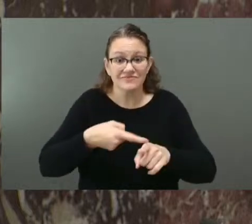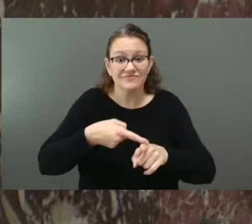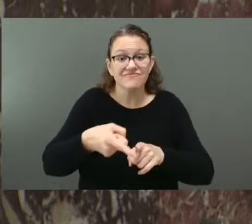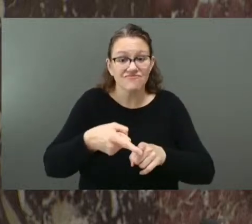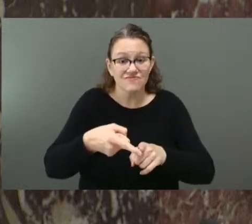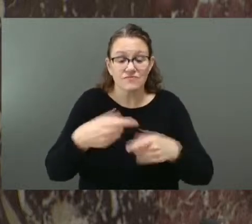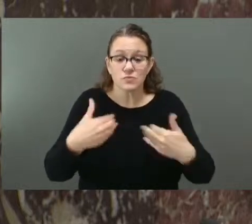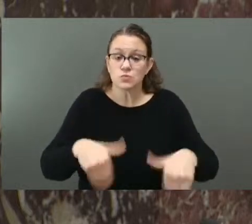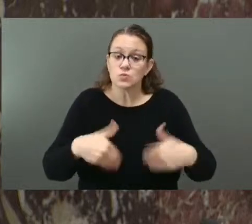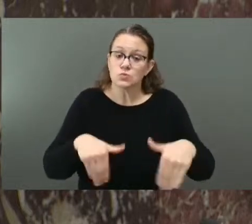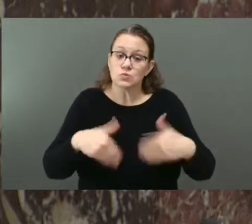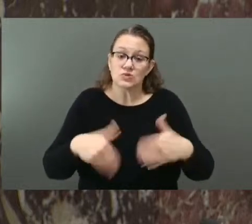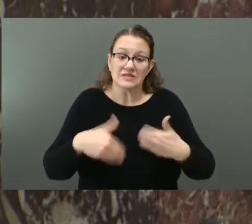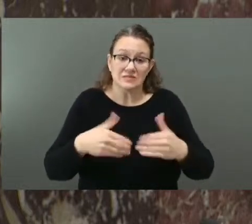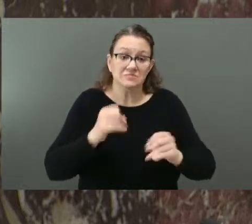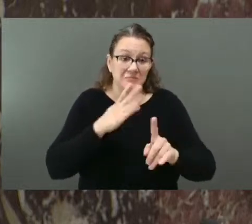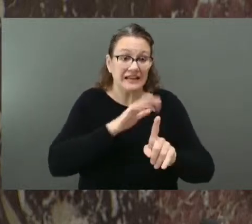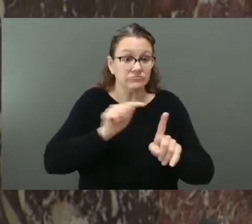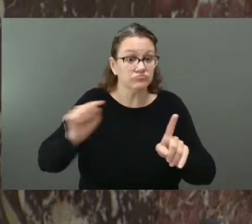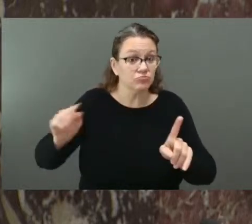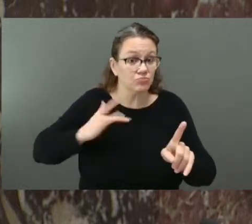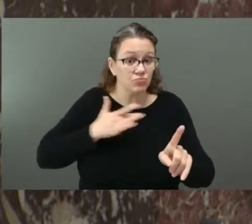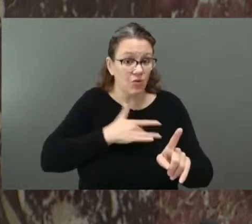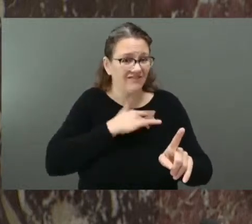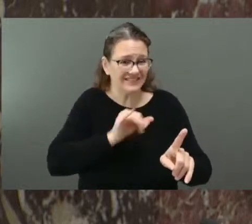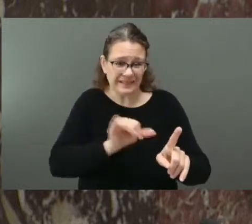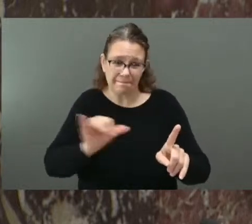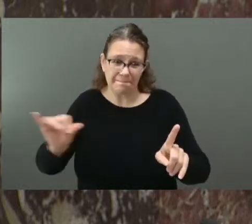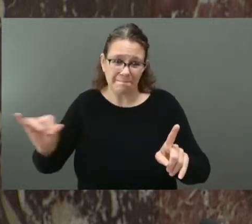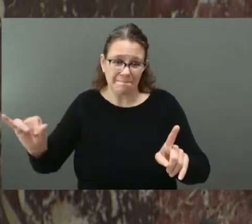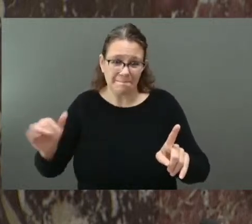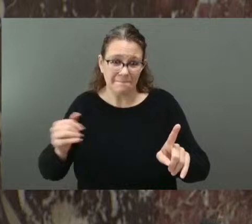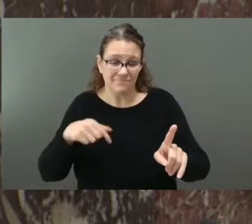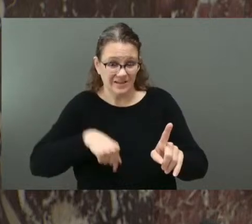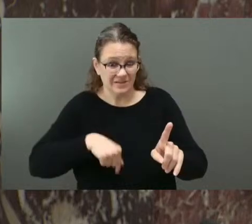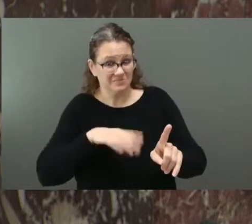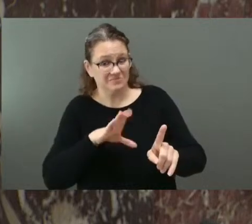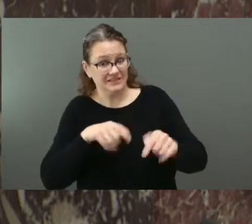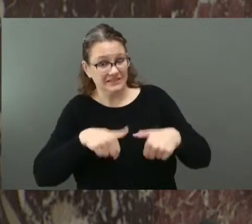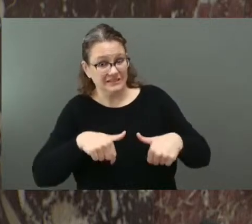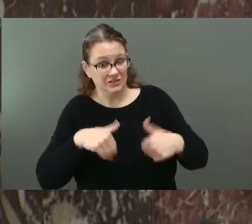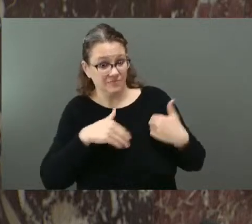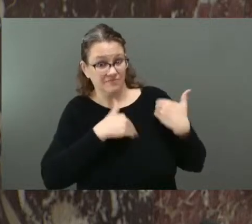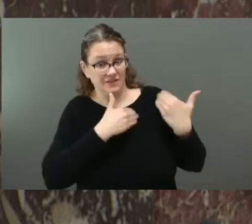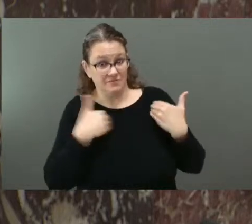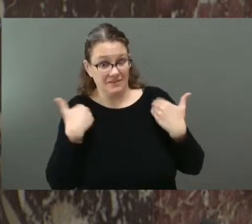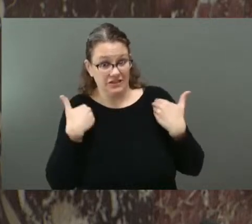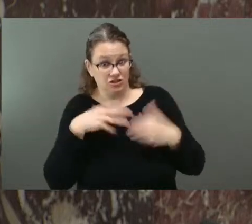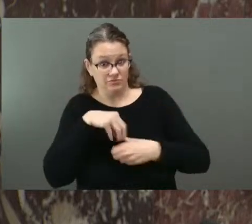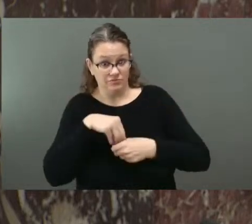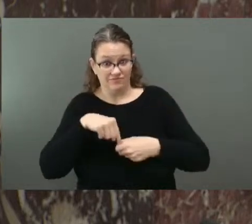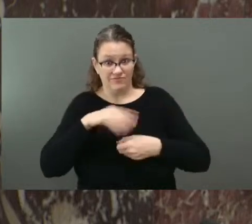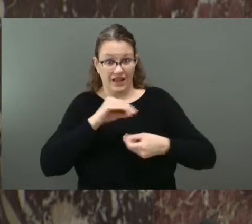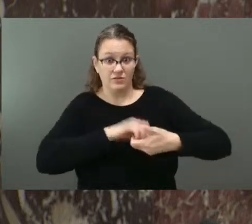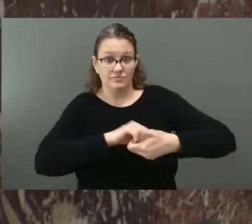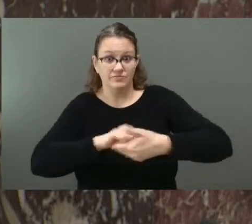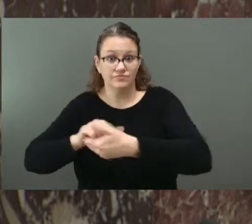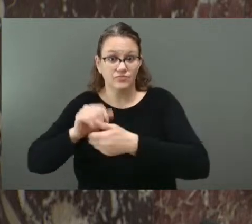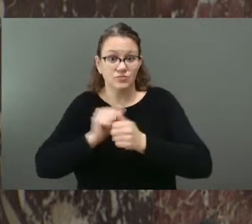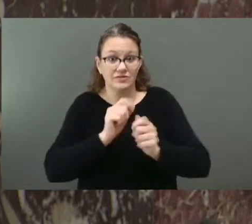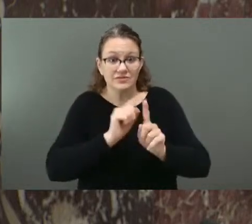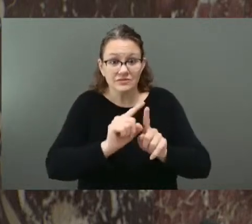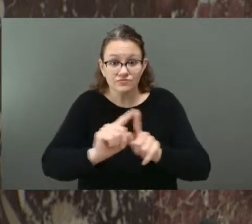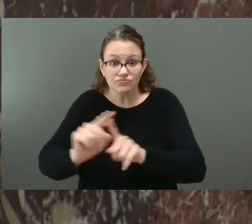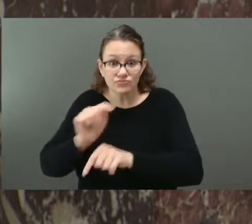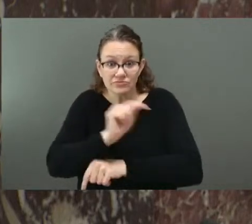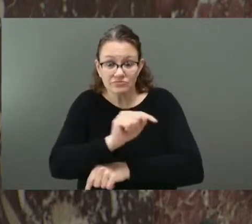the ministry, but also talking to all of our education partners, very cognizant of the need to hire more teachers. That's the reason,